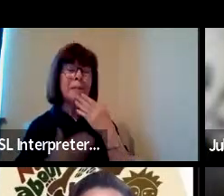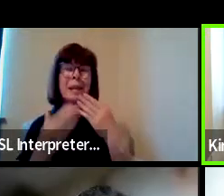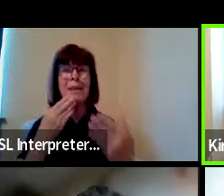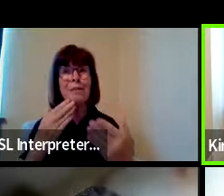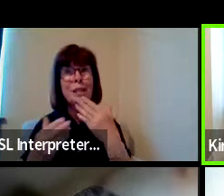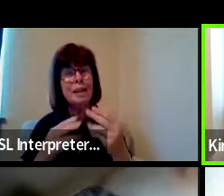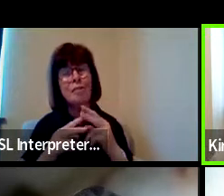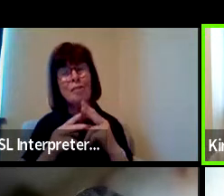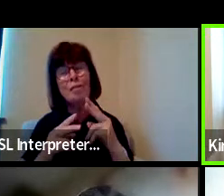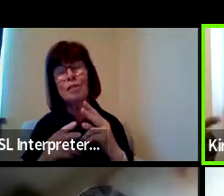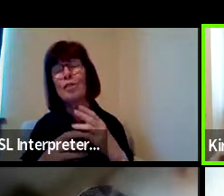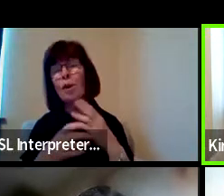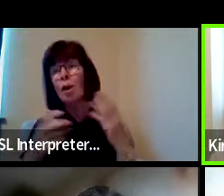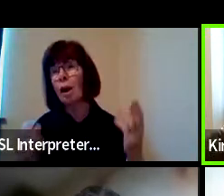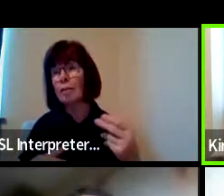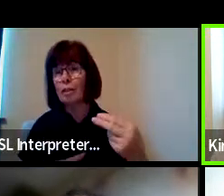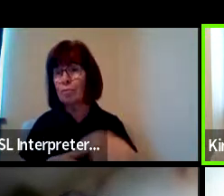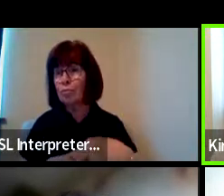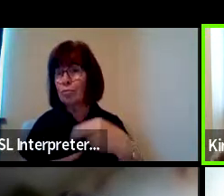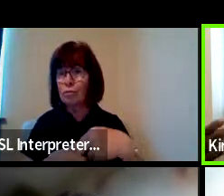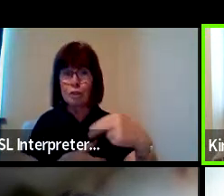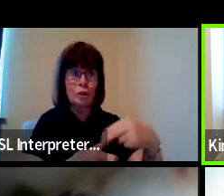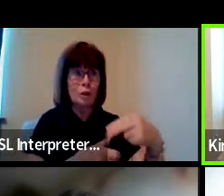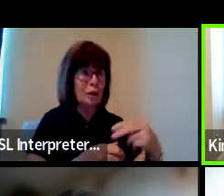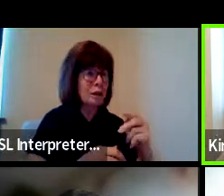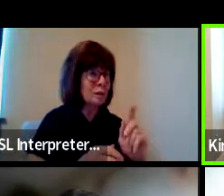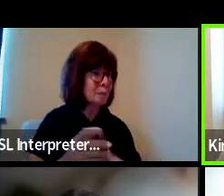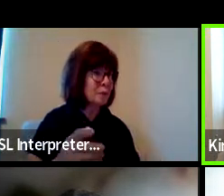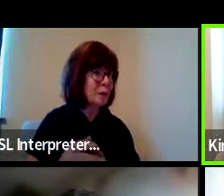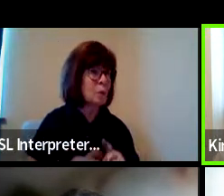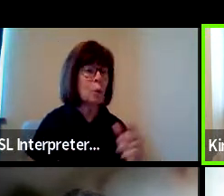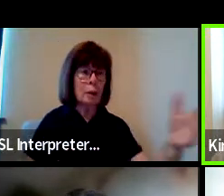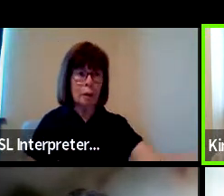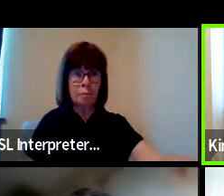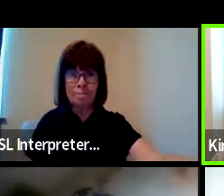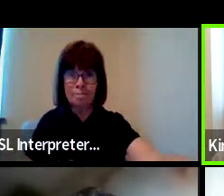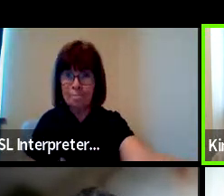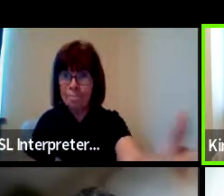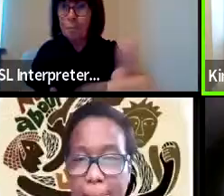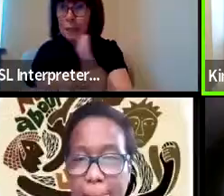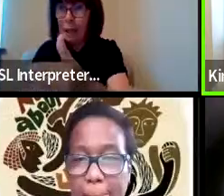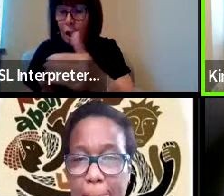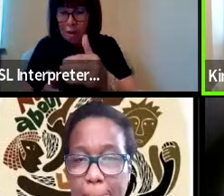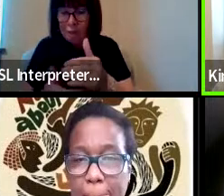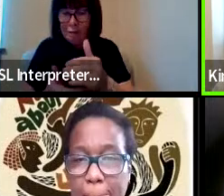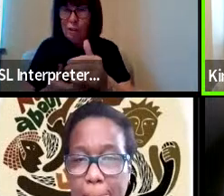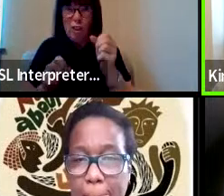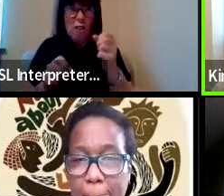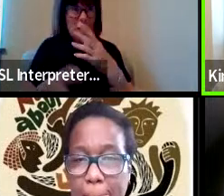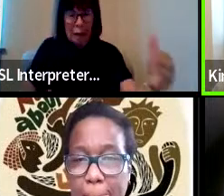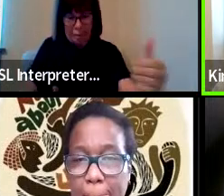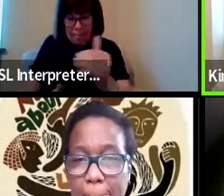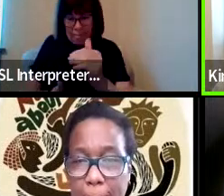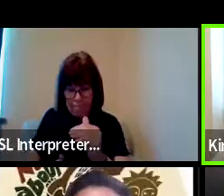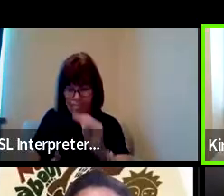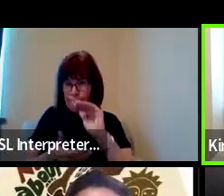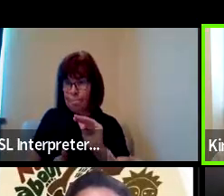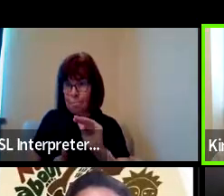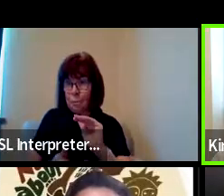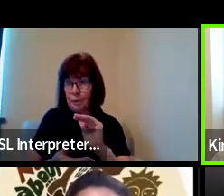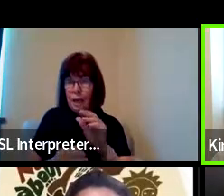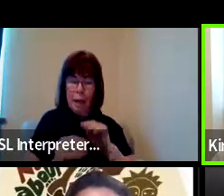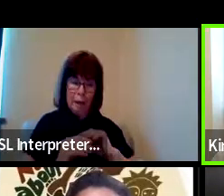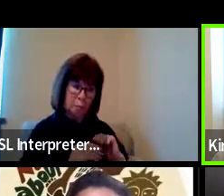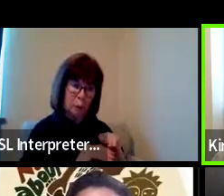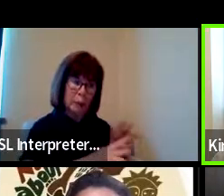all your participation. We will take all of your inputs to integrate it into our strategic